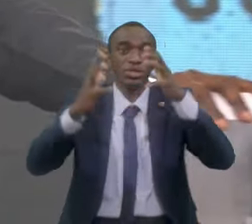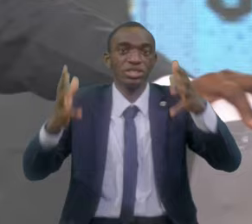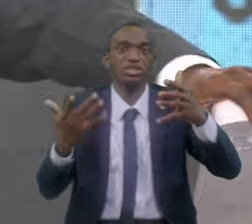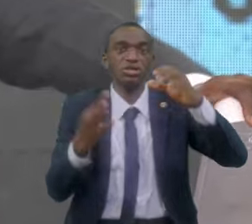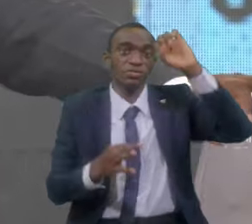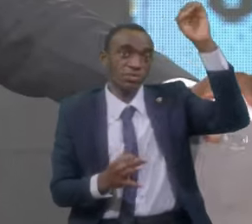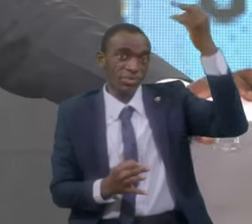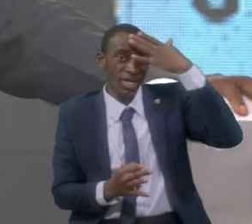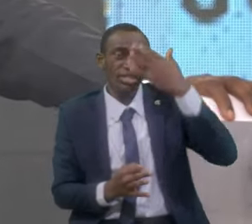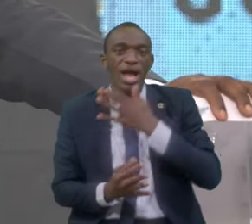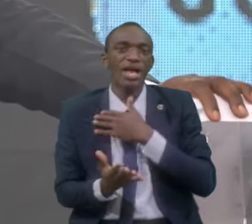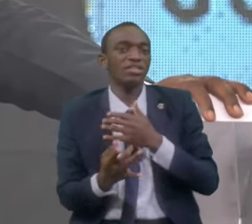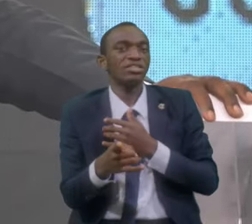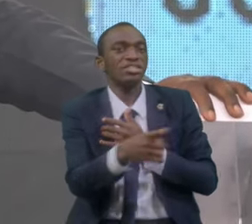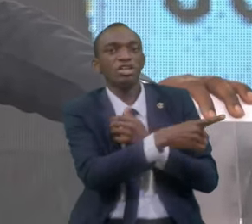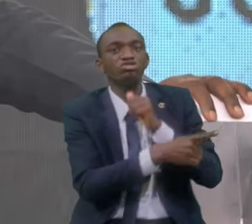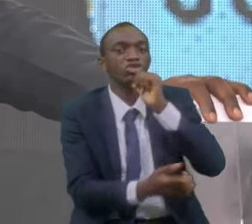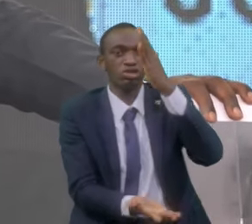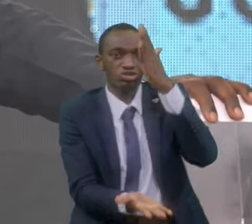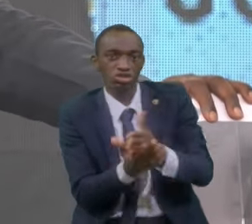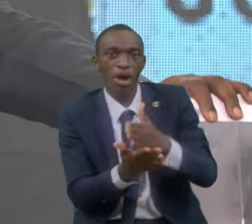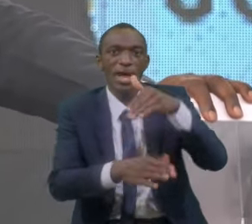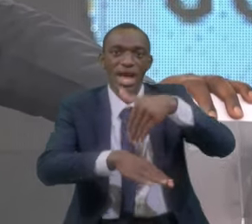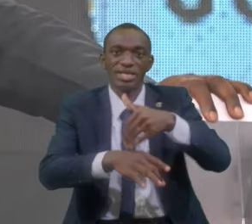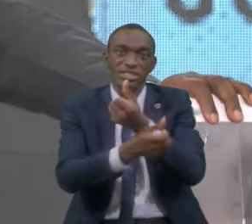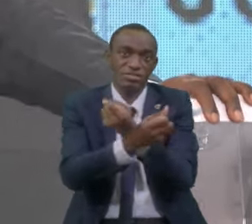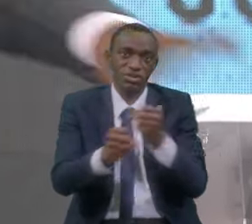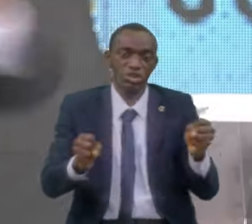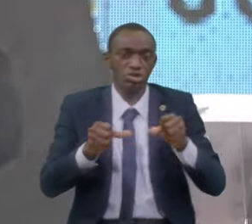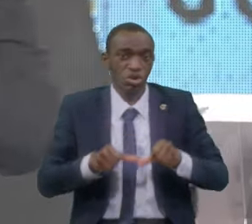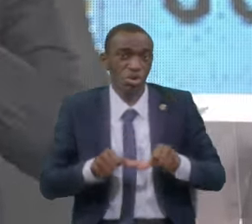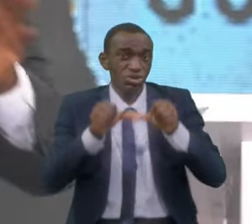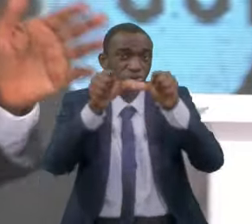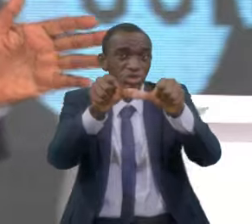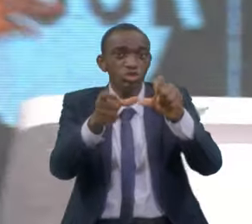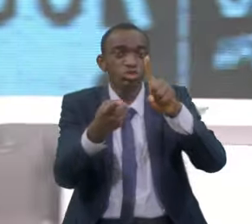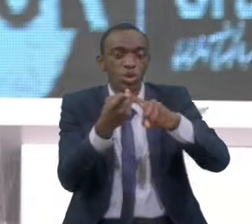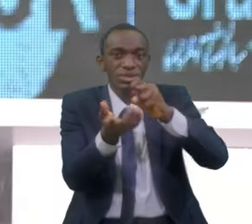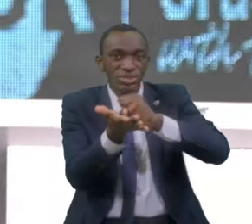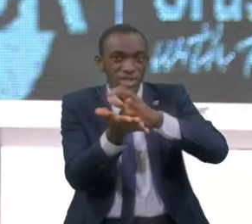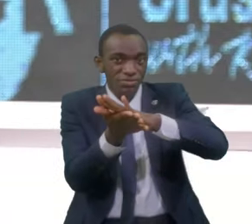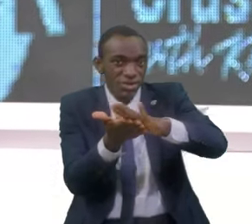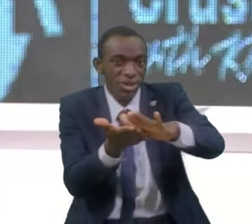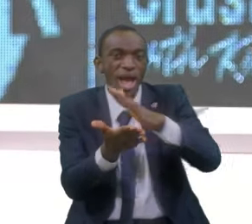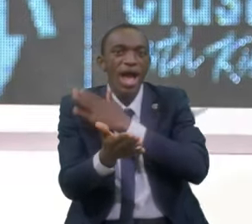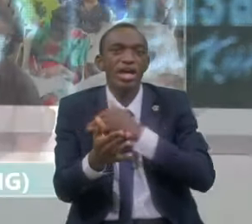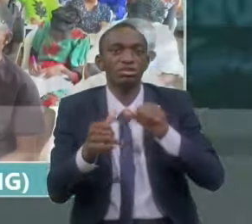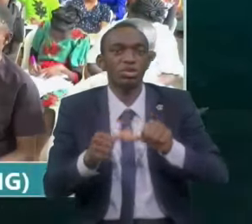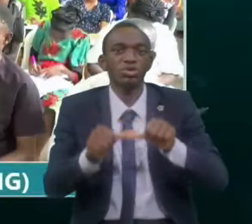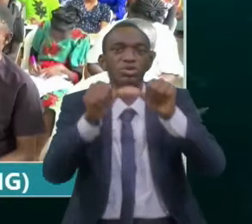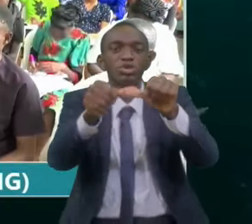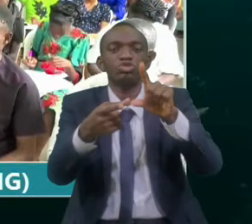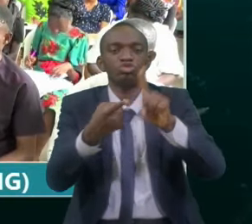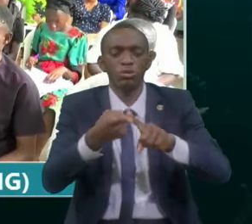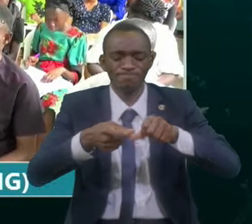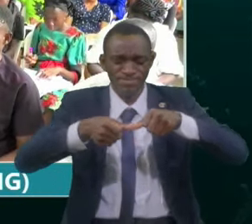at salvation, they move on unto sanctification and they move on unto steadfastness. All